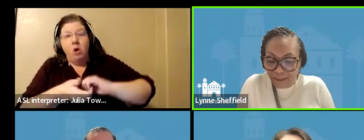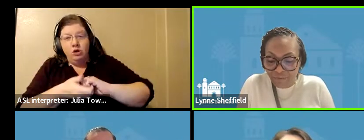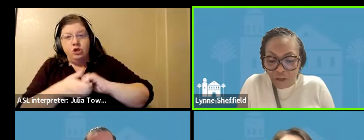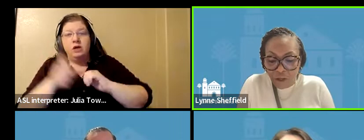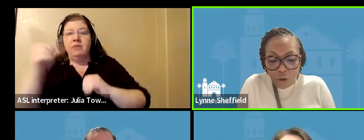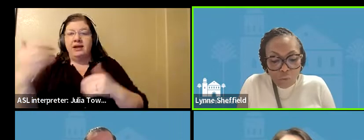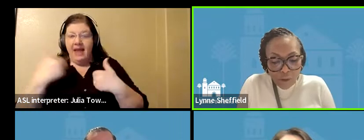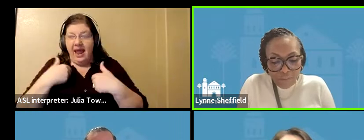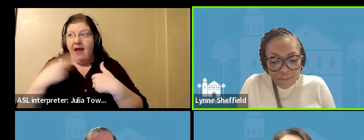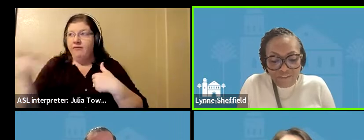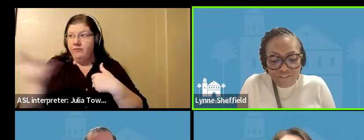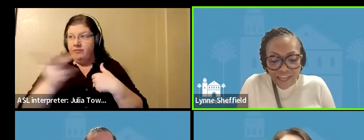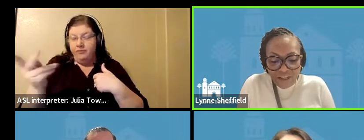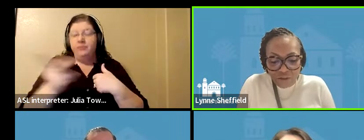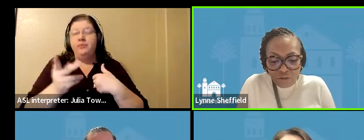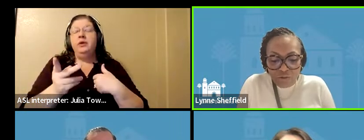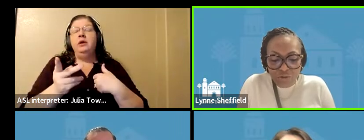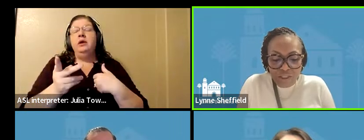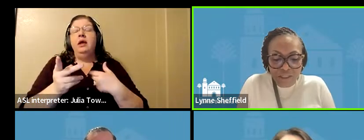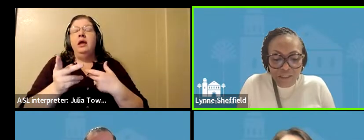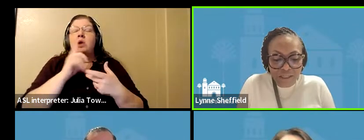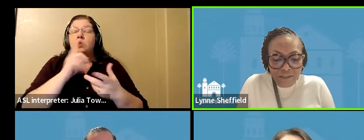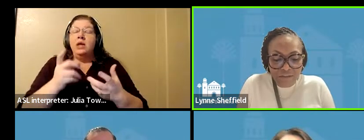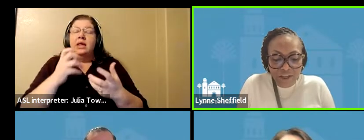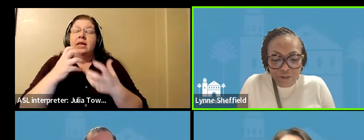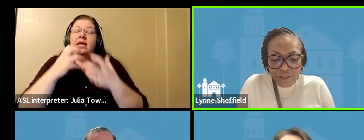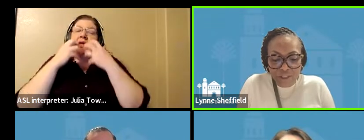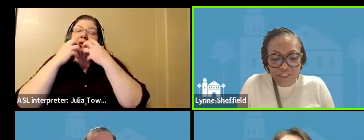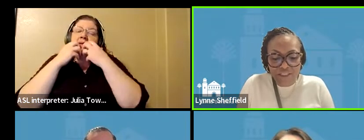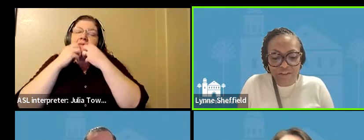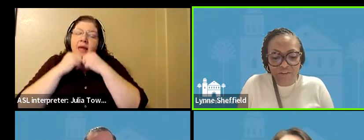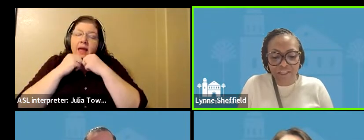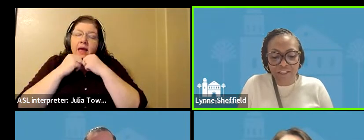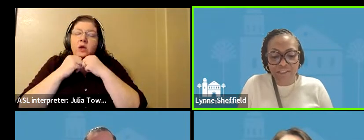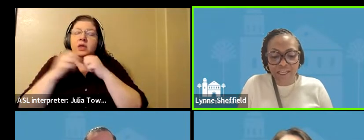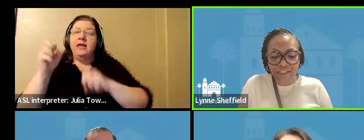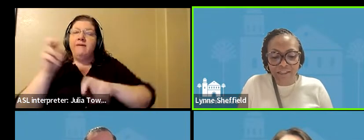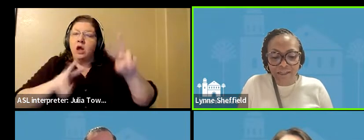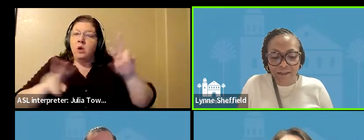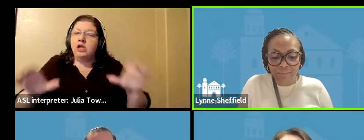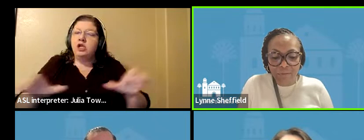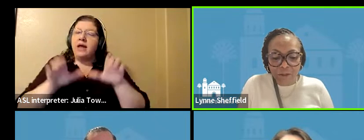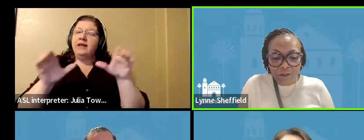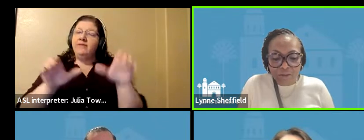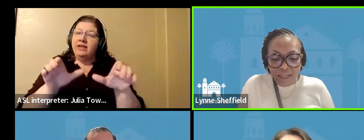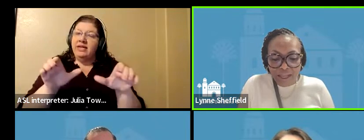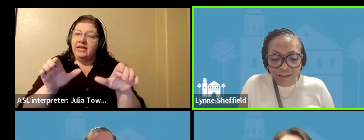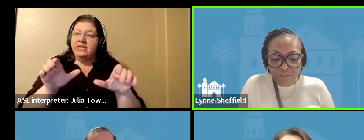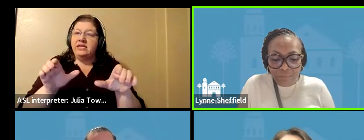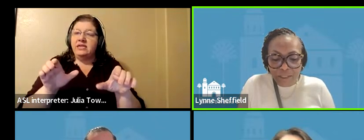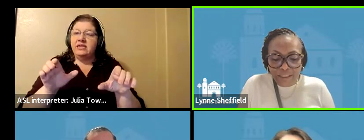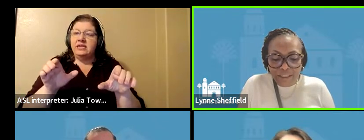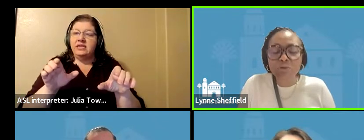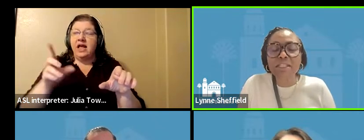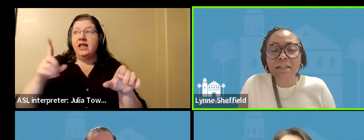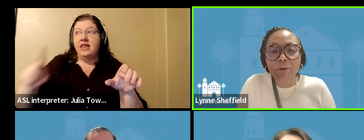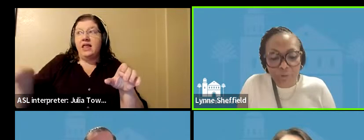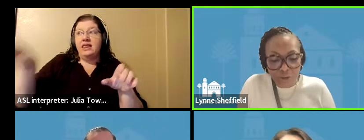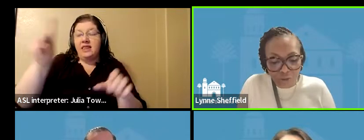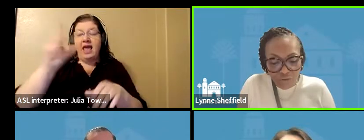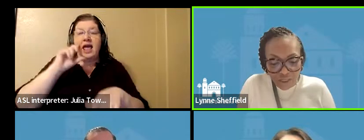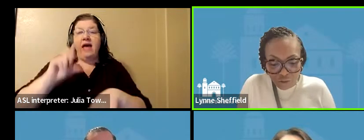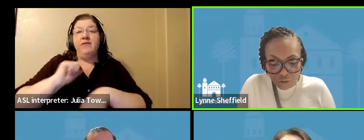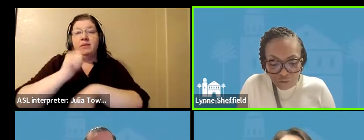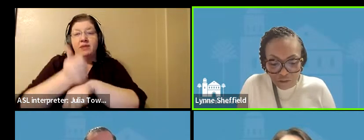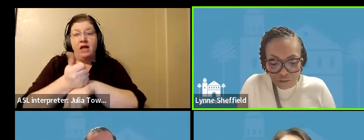they have, and they value the evaluation activities that they have in place with Santa